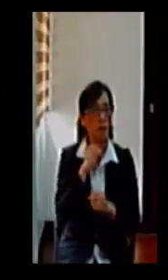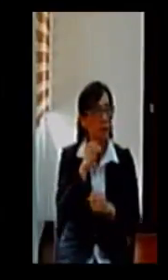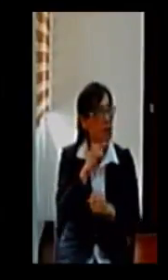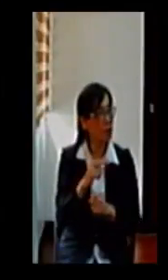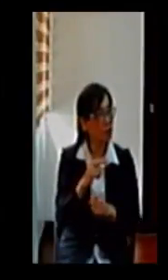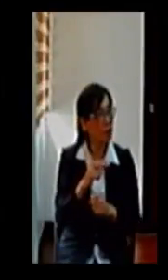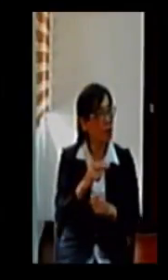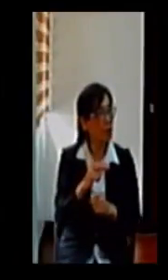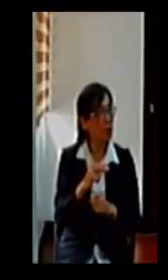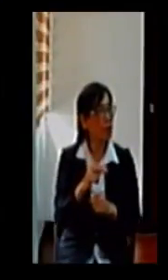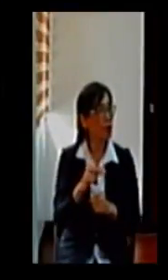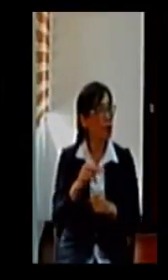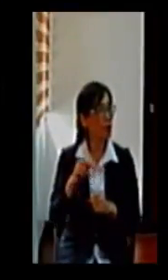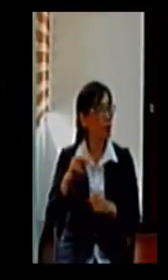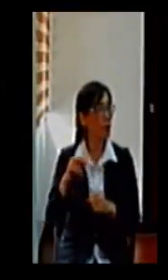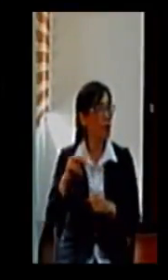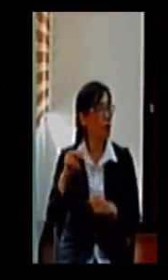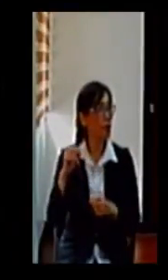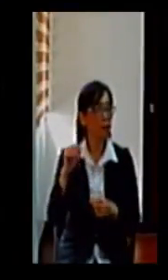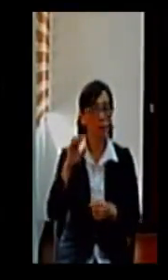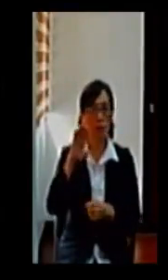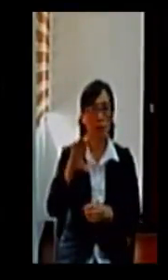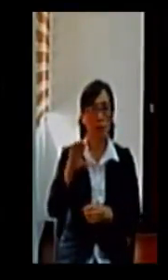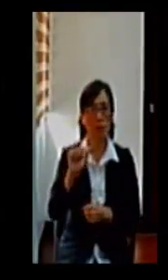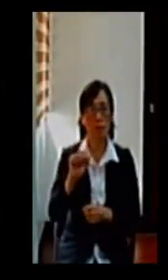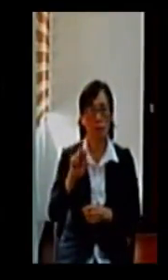We are not a net emitter, but a carbon sink.